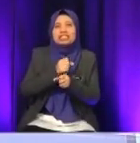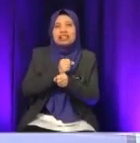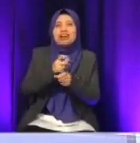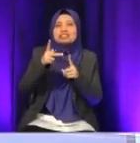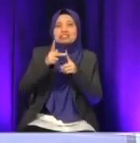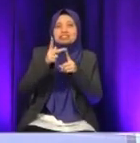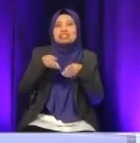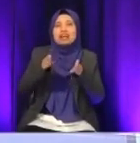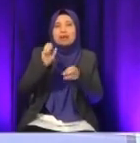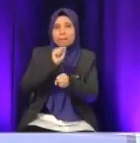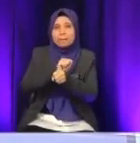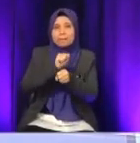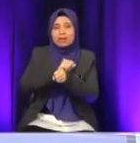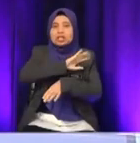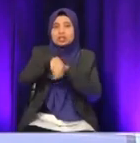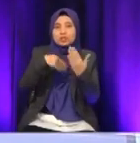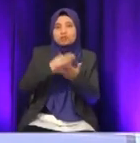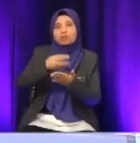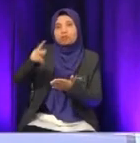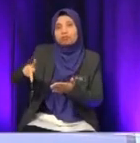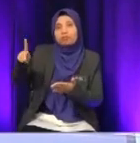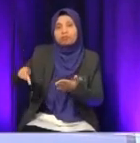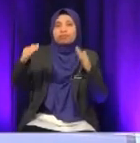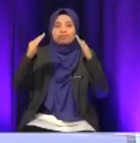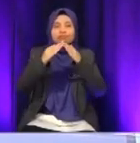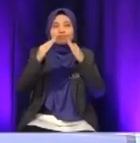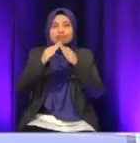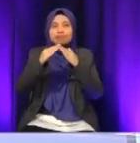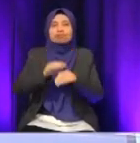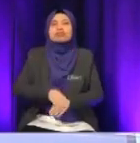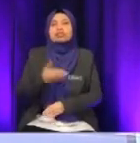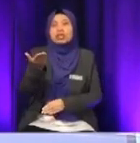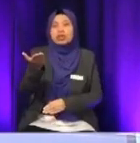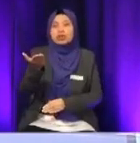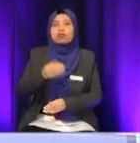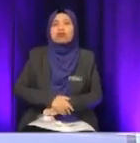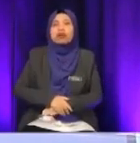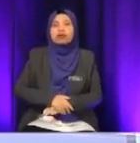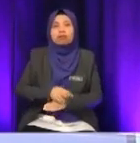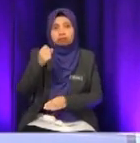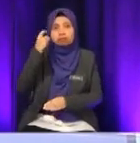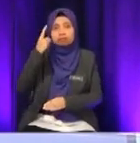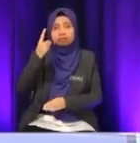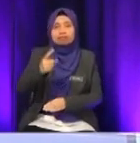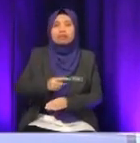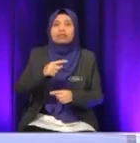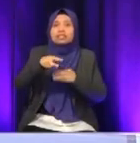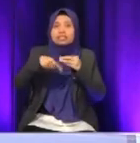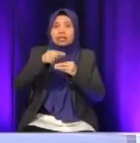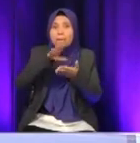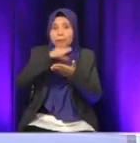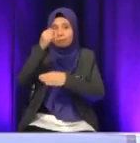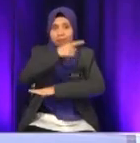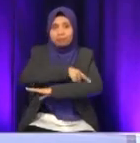Lumpur. With that, pupils at home, I'm sure you have a clear picture right now in regards to learning